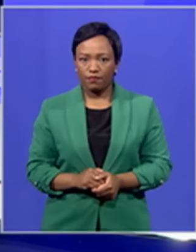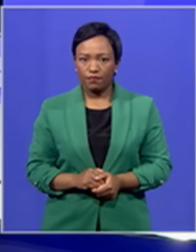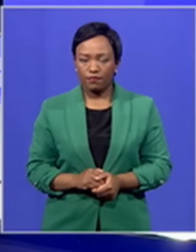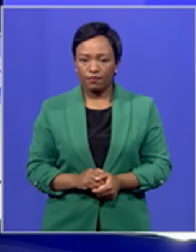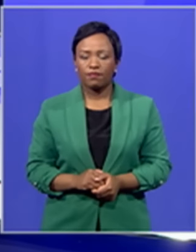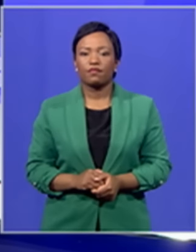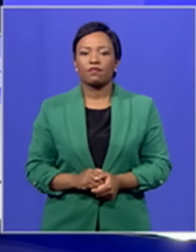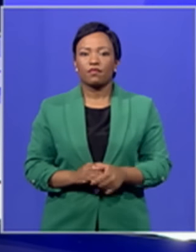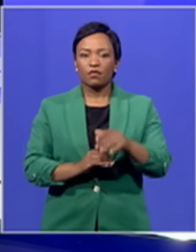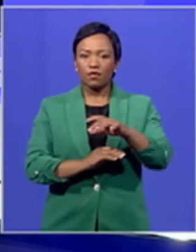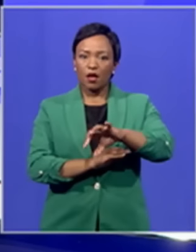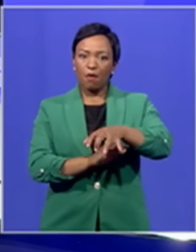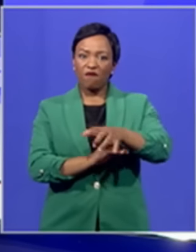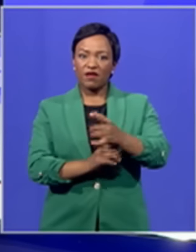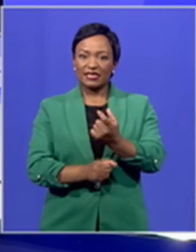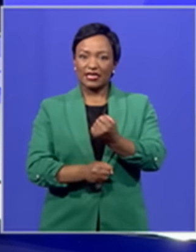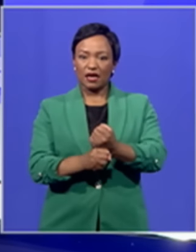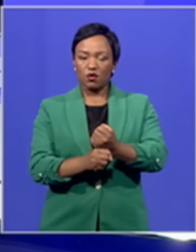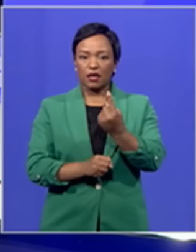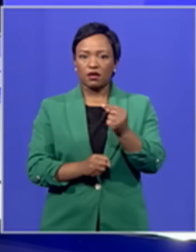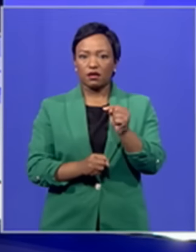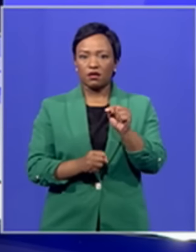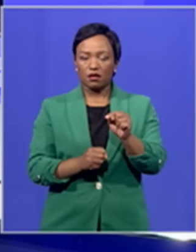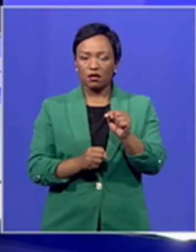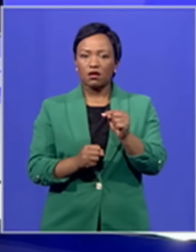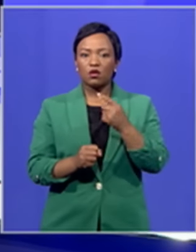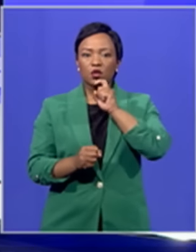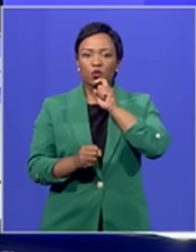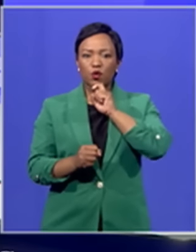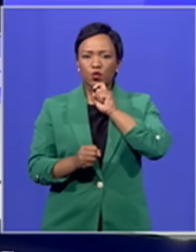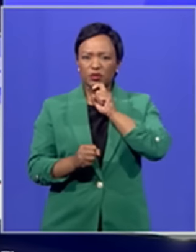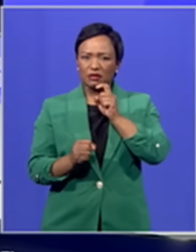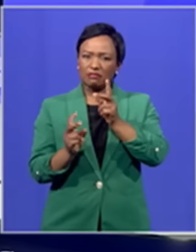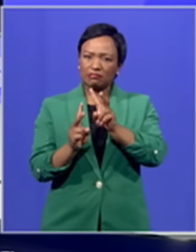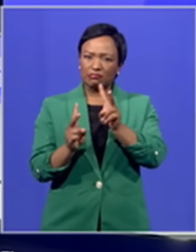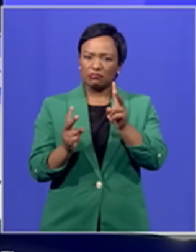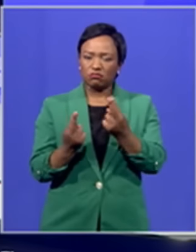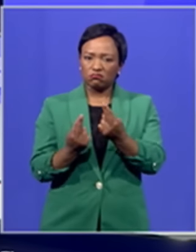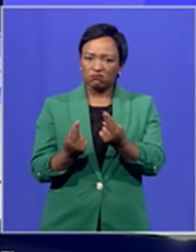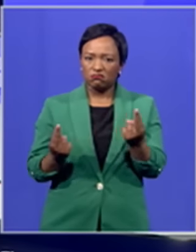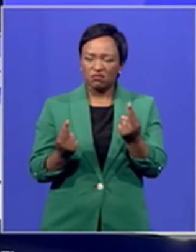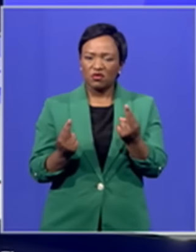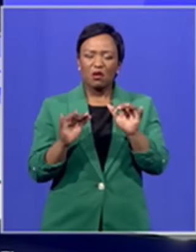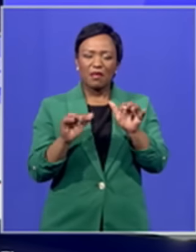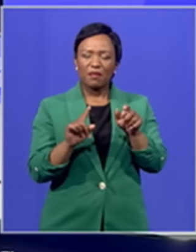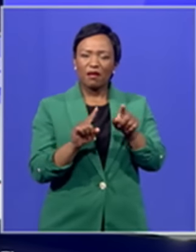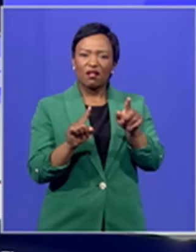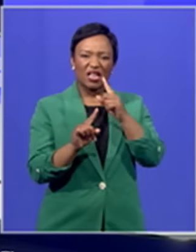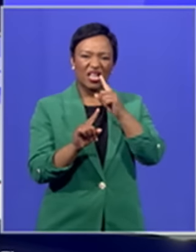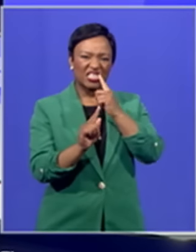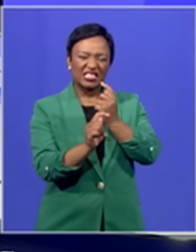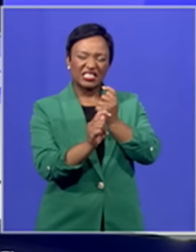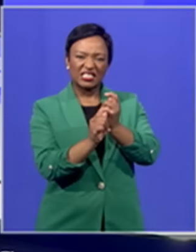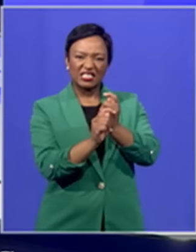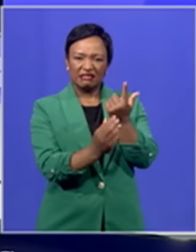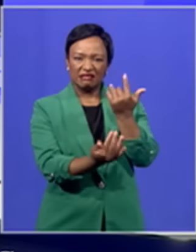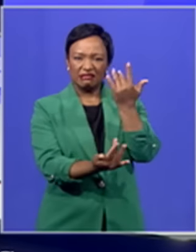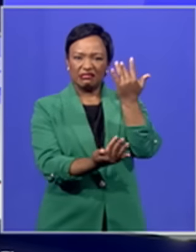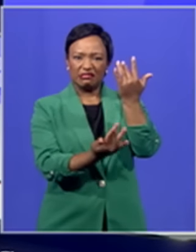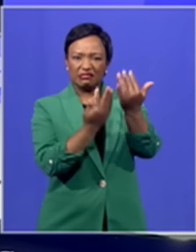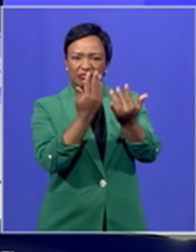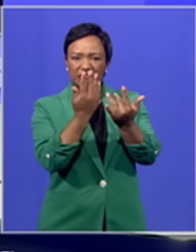Mmušo wa province ya Gauteng o re ya go ntšha didirišwa tša yona go thuša batšwasehlabelo ba mollo woo o gagarilego mokhukhu gomme wa feta ka maphelo a